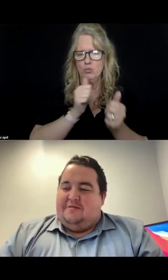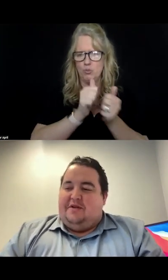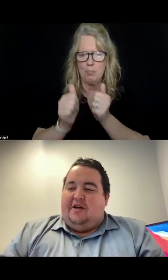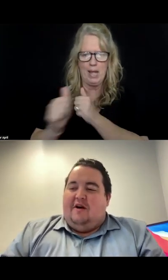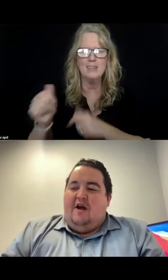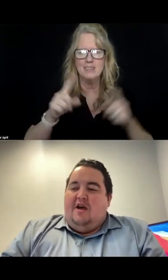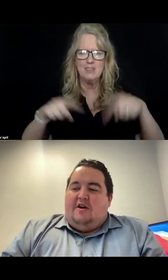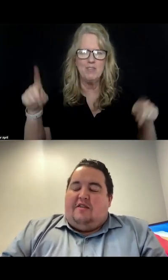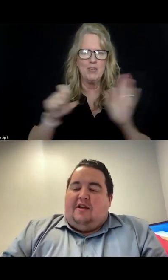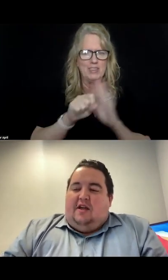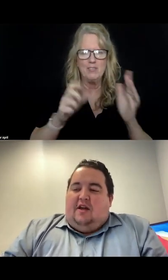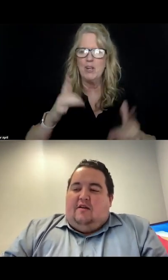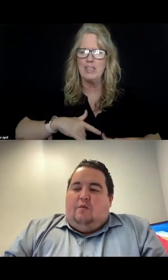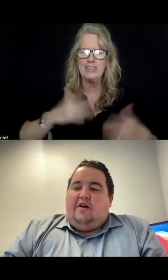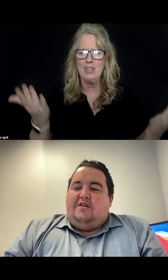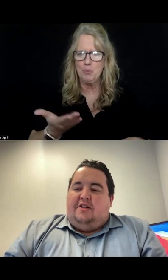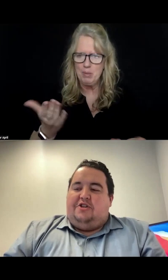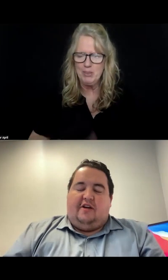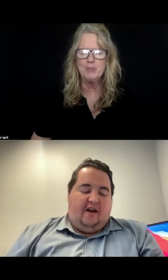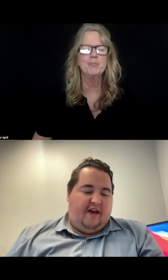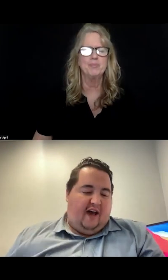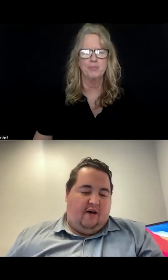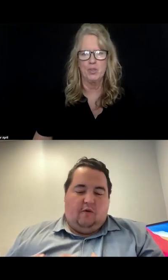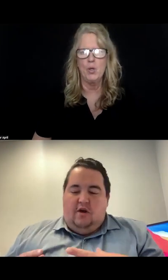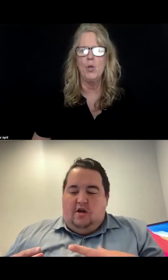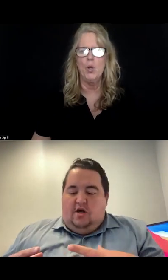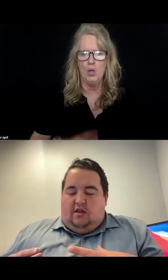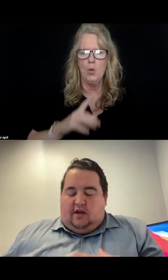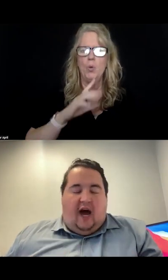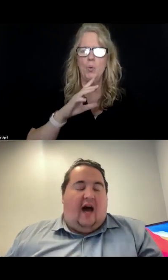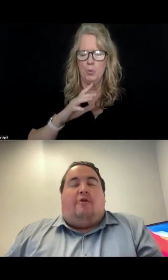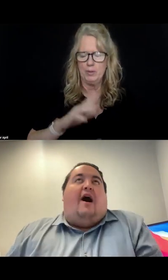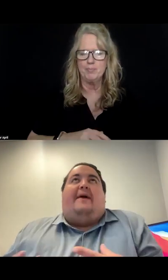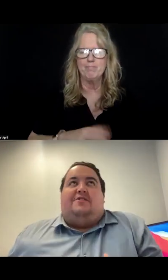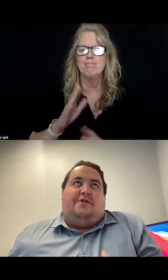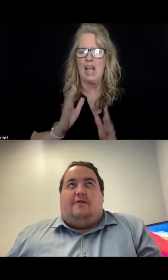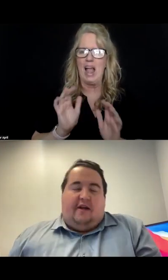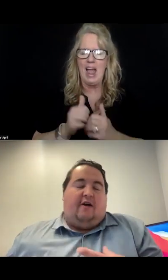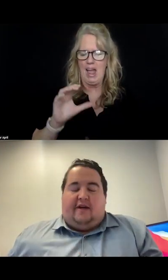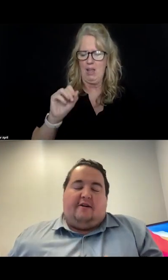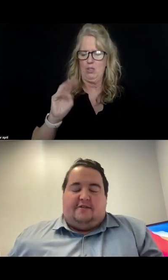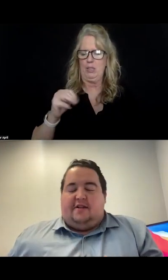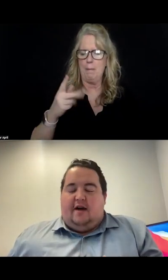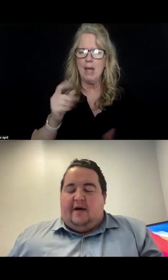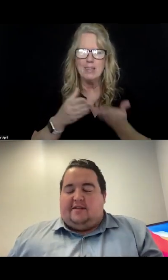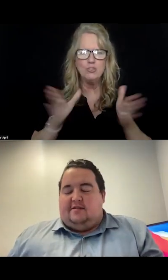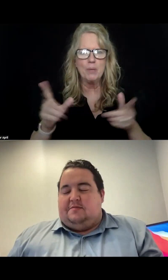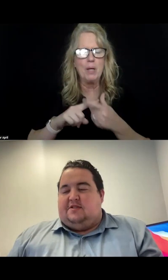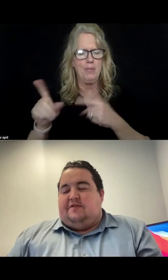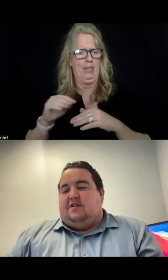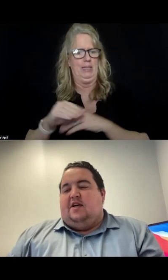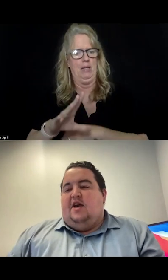very excited to be here. I think you wanted to touch on kind of how compacts in general, and then how the counseling compact